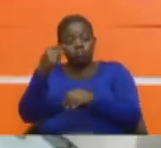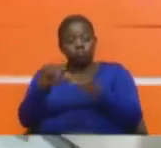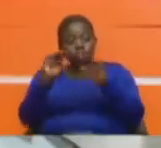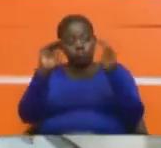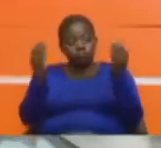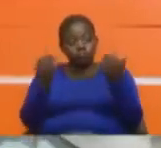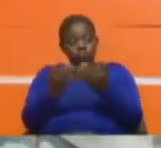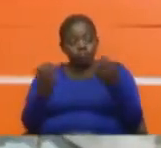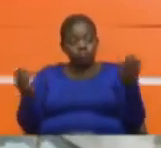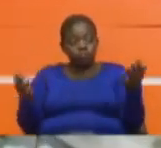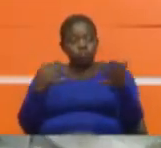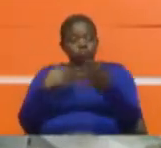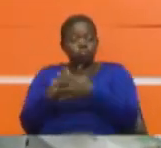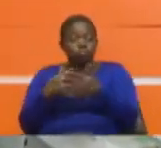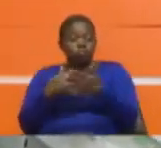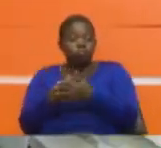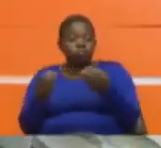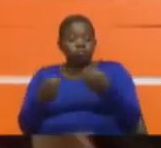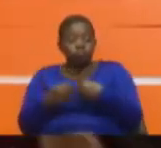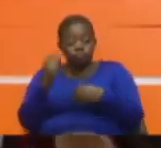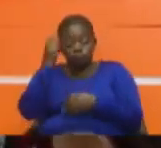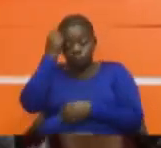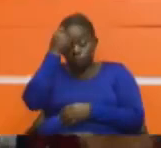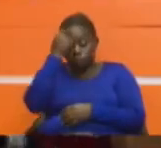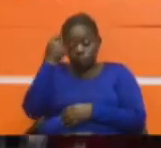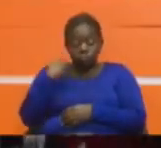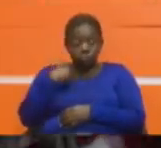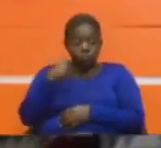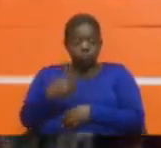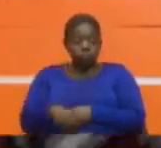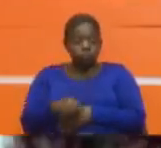ebyuma ebyatuuka gavumenti ya China.